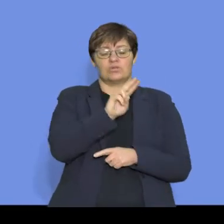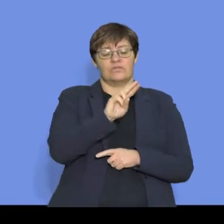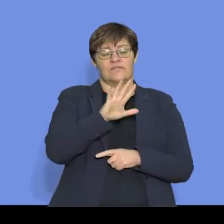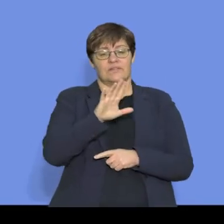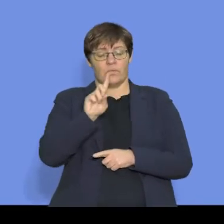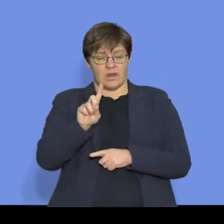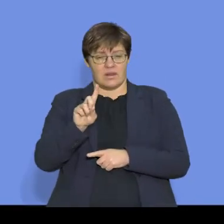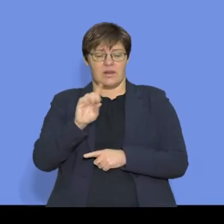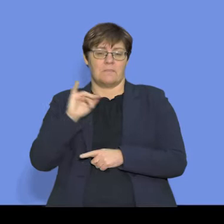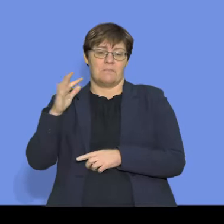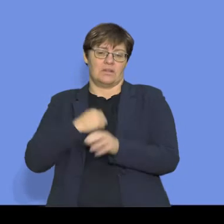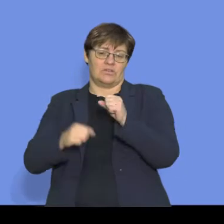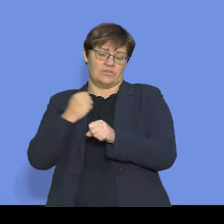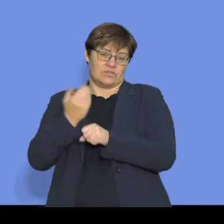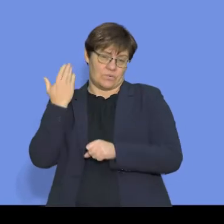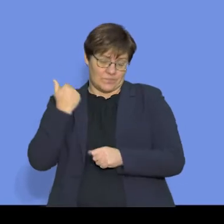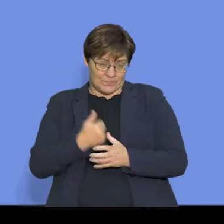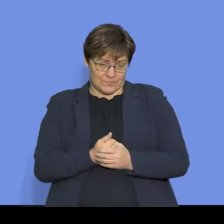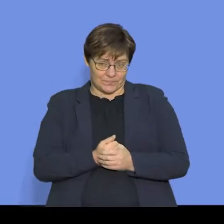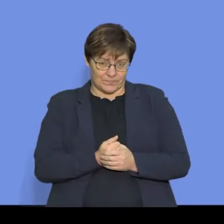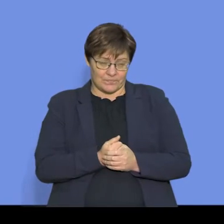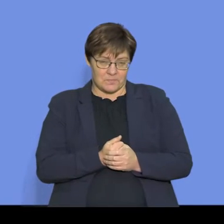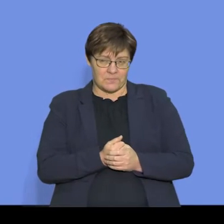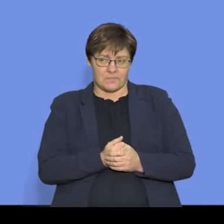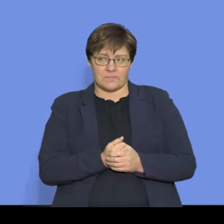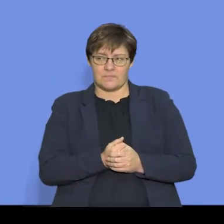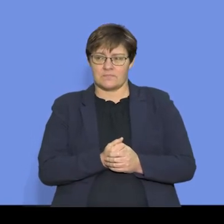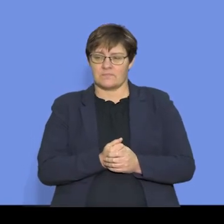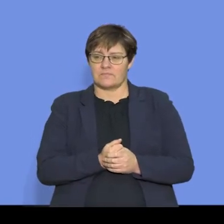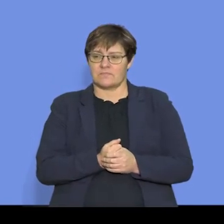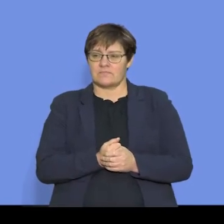started 251 million years ago.